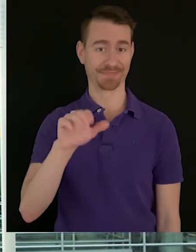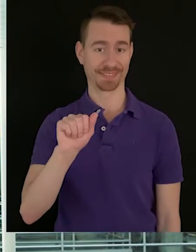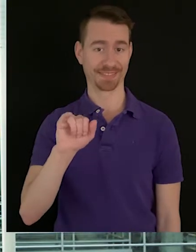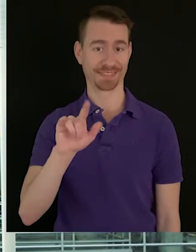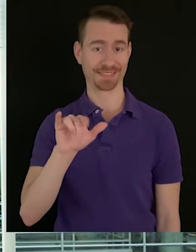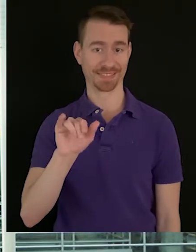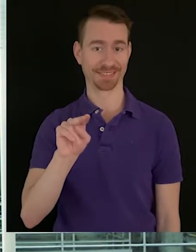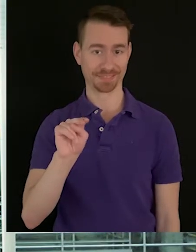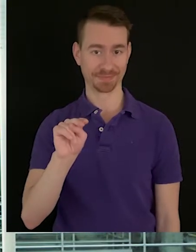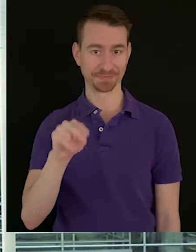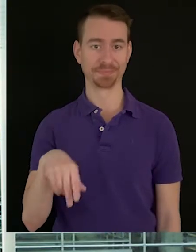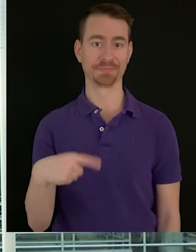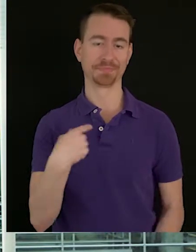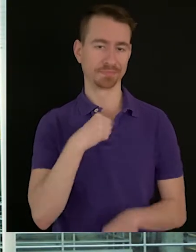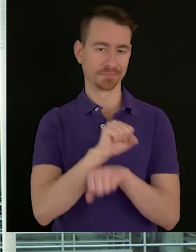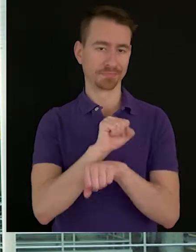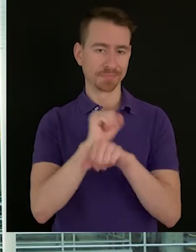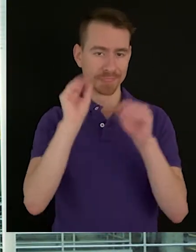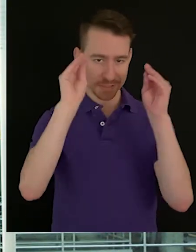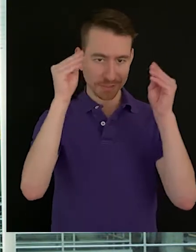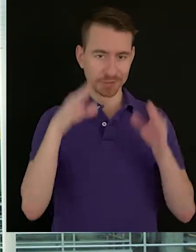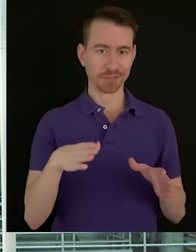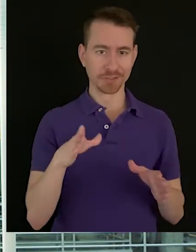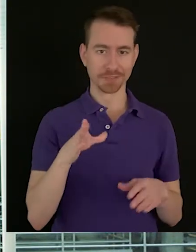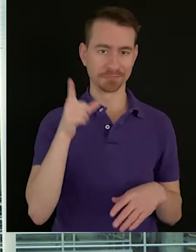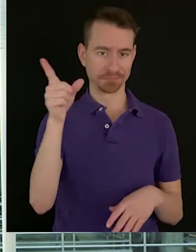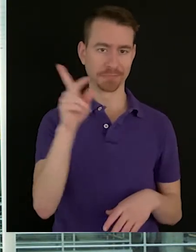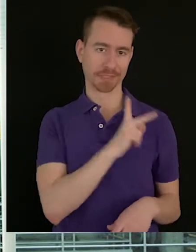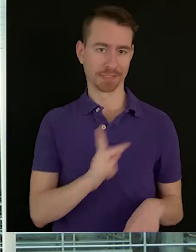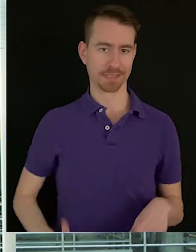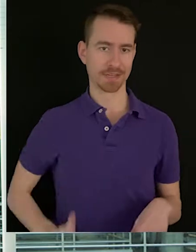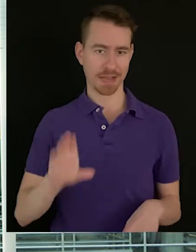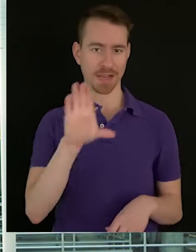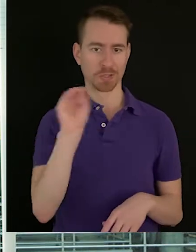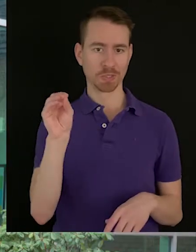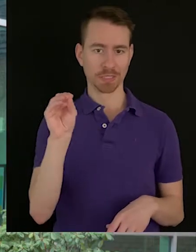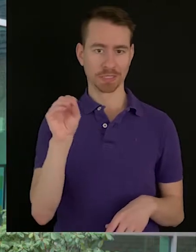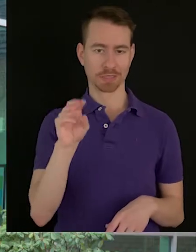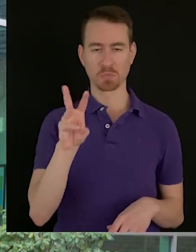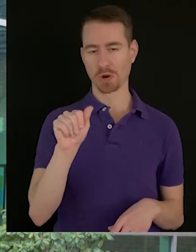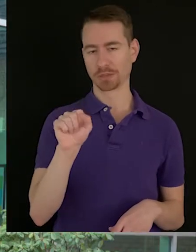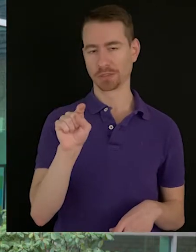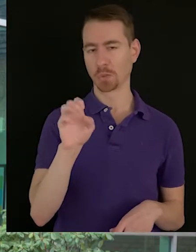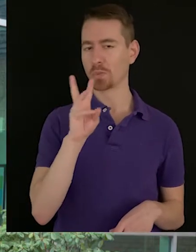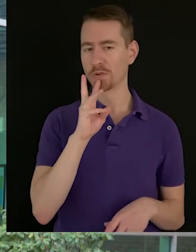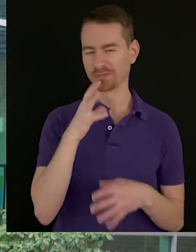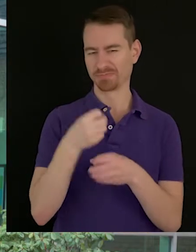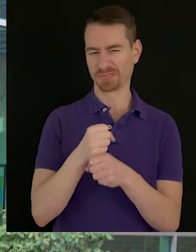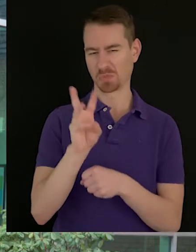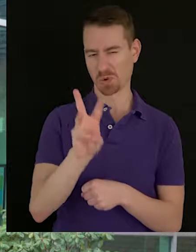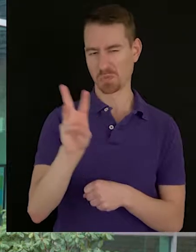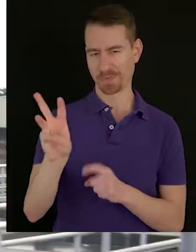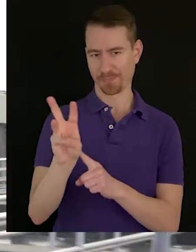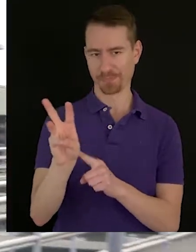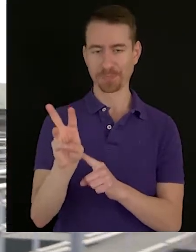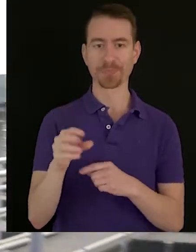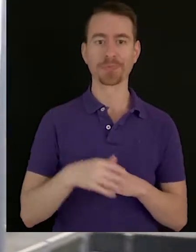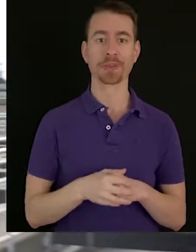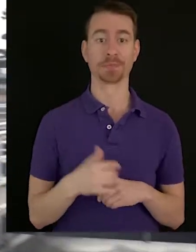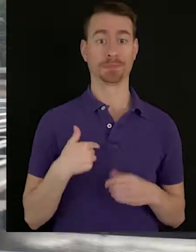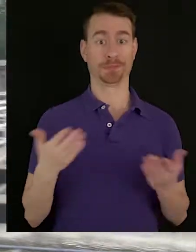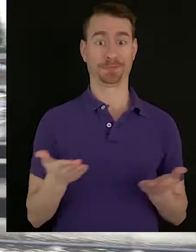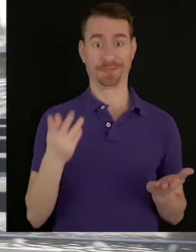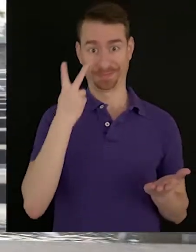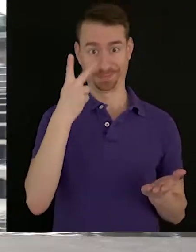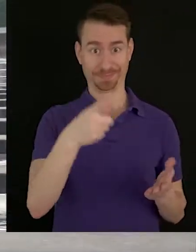My name is Caitlin and I'm an educator for King County Wastewater Treatment. I am here at the wastewater treatment plant standing